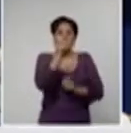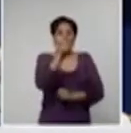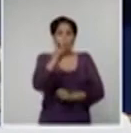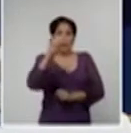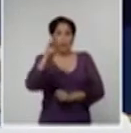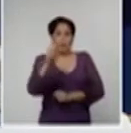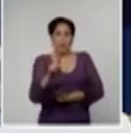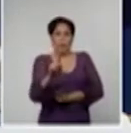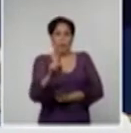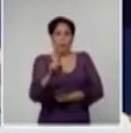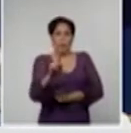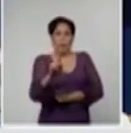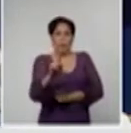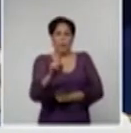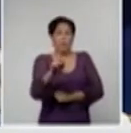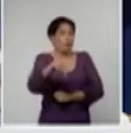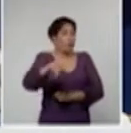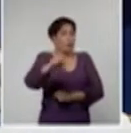this is